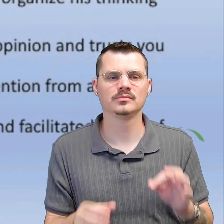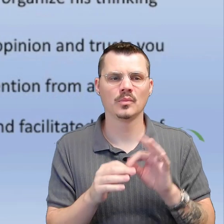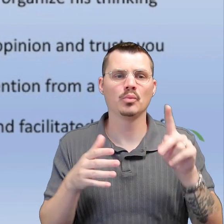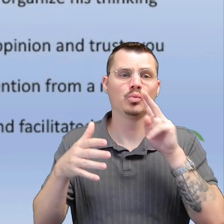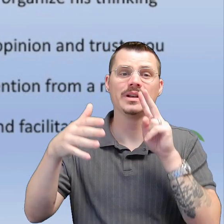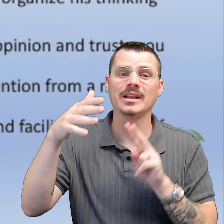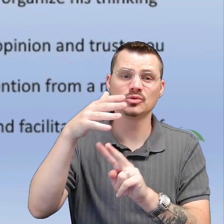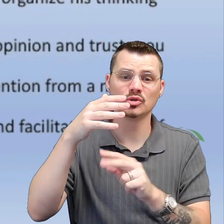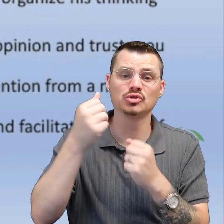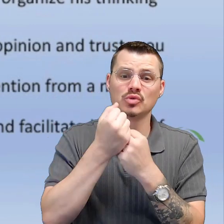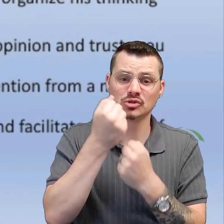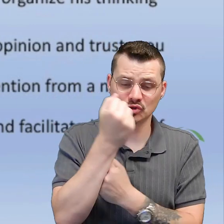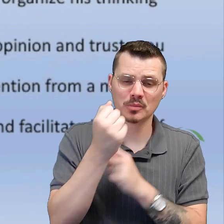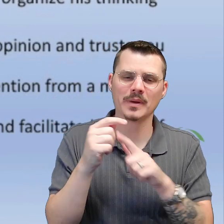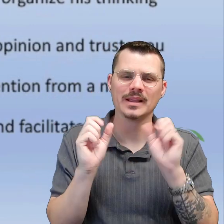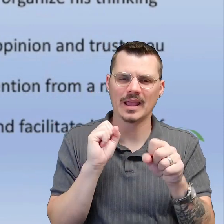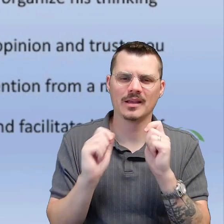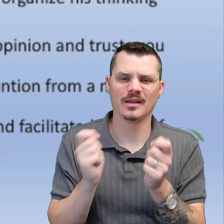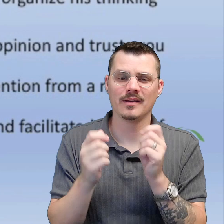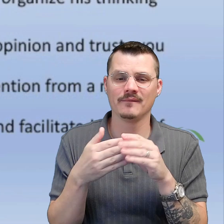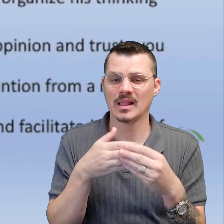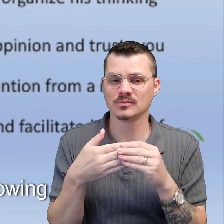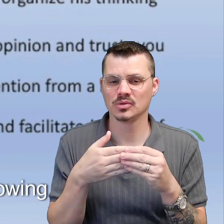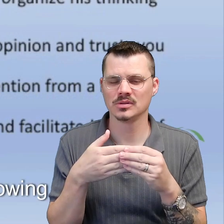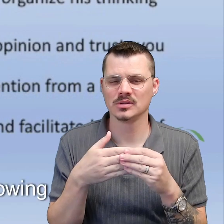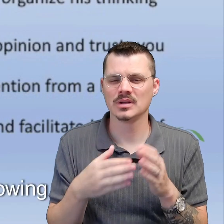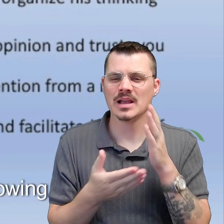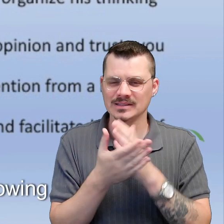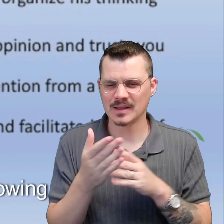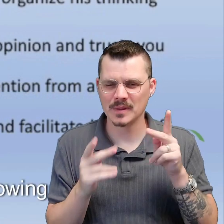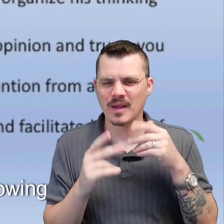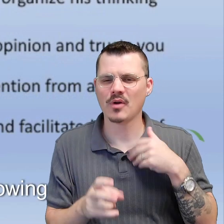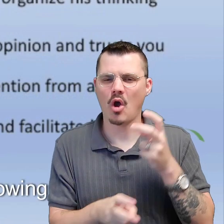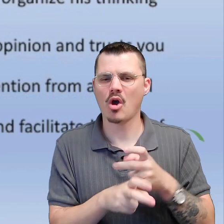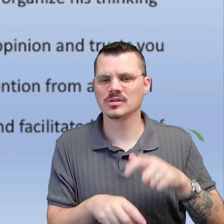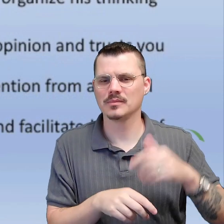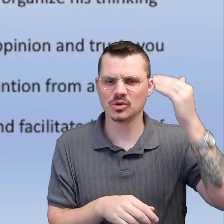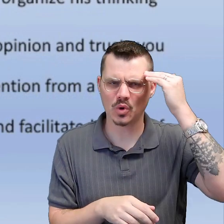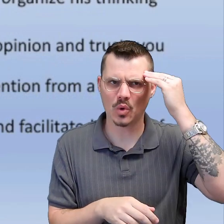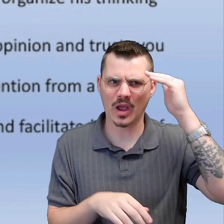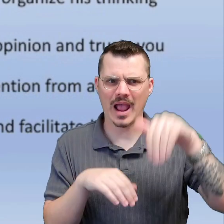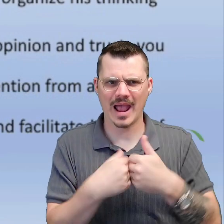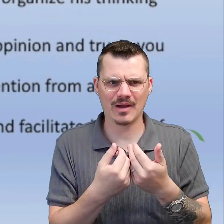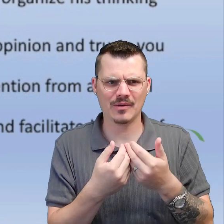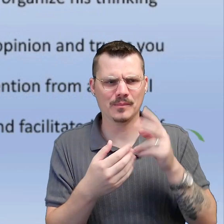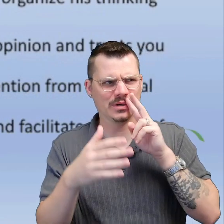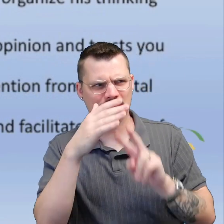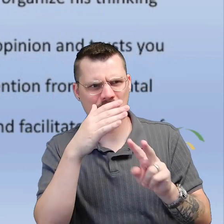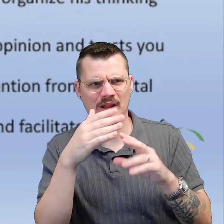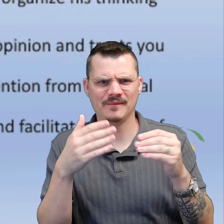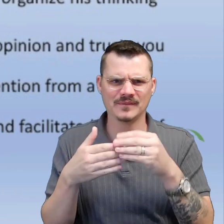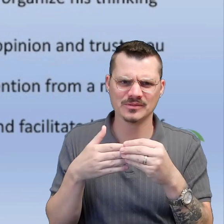Predictable structure that's also flexible. And some people have a hard time knowing how to do that at the same